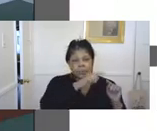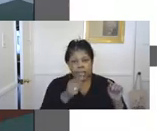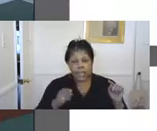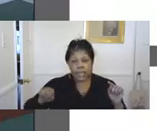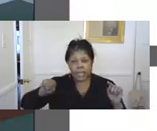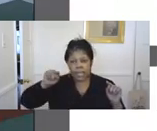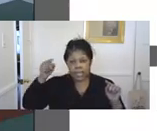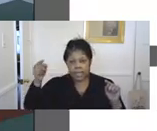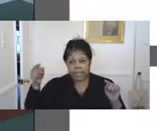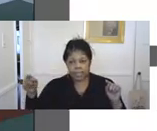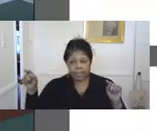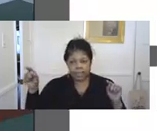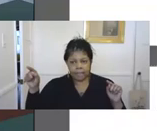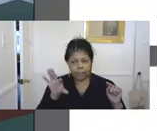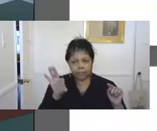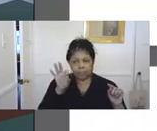going to apply